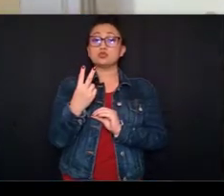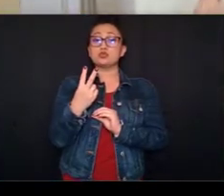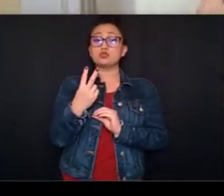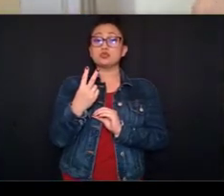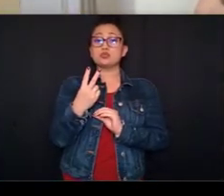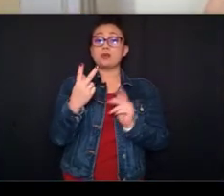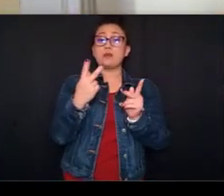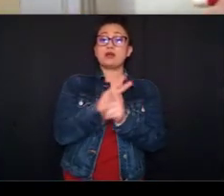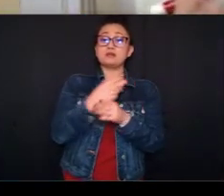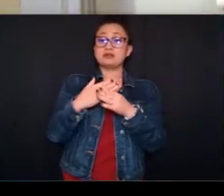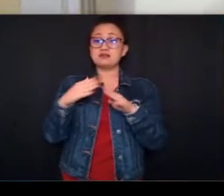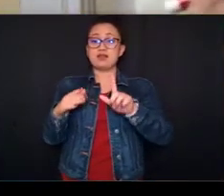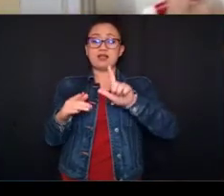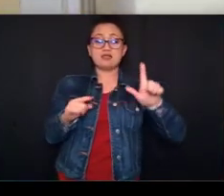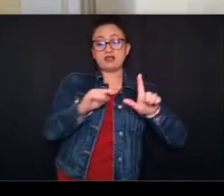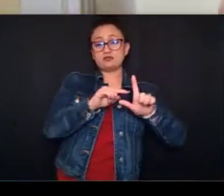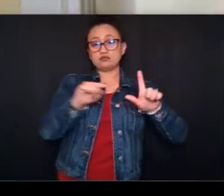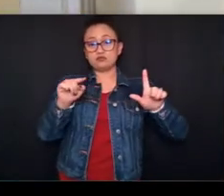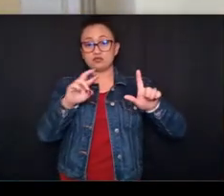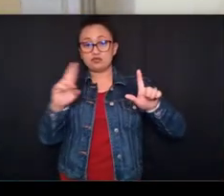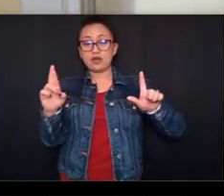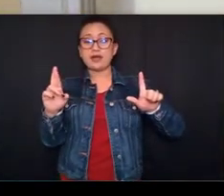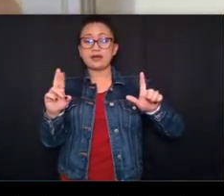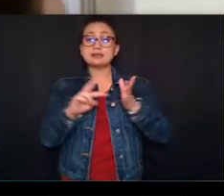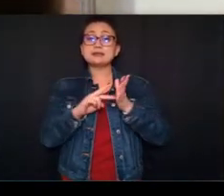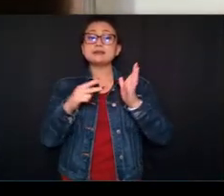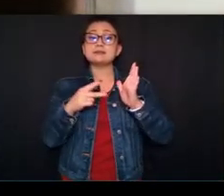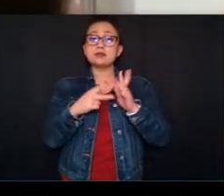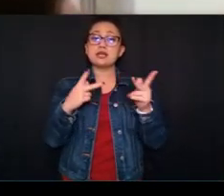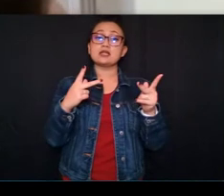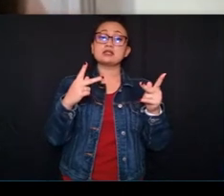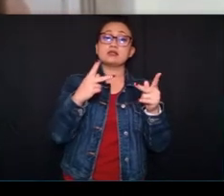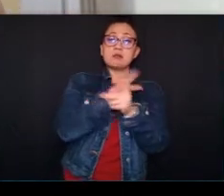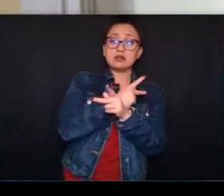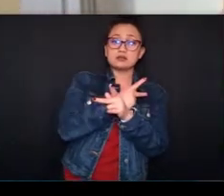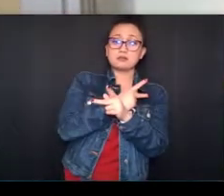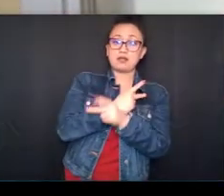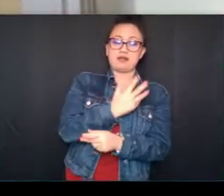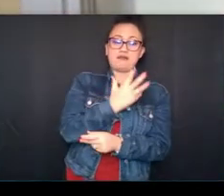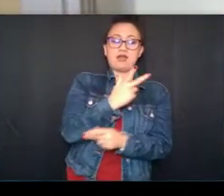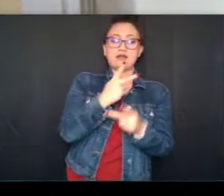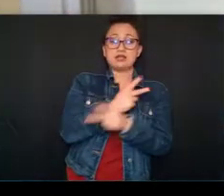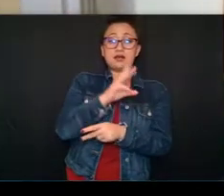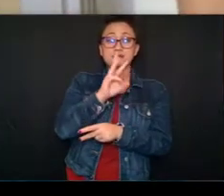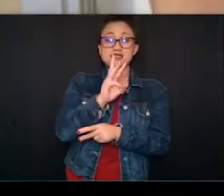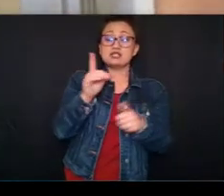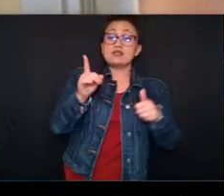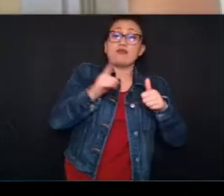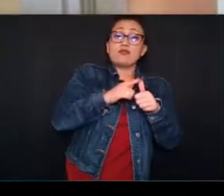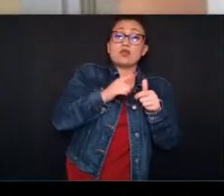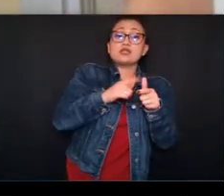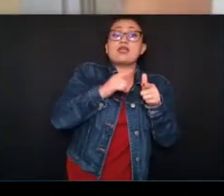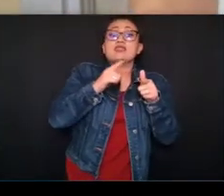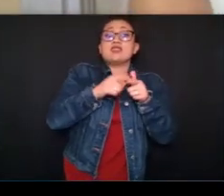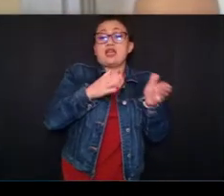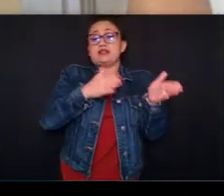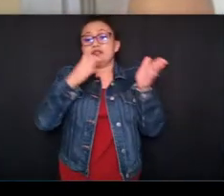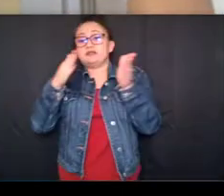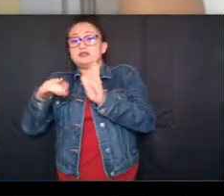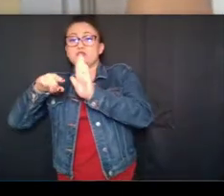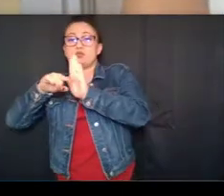subtracting. That means that this multiplication here has to be done before the subtraction, because we go down the order here. This is the most